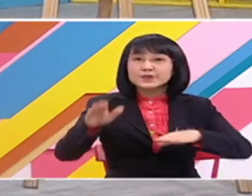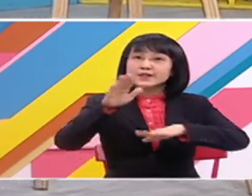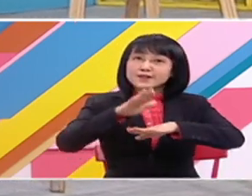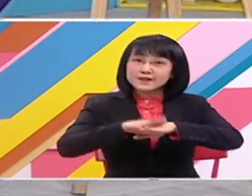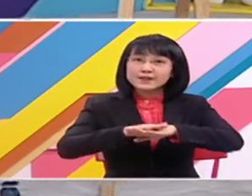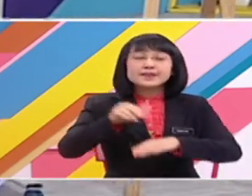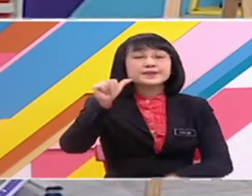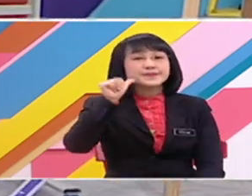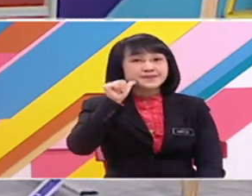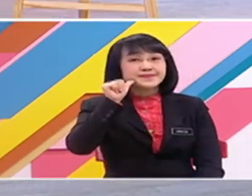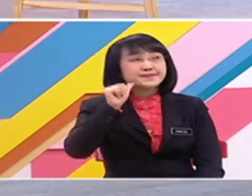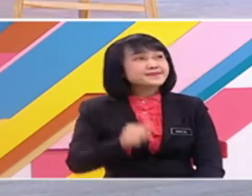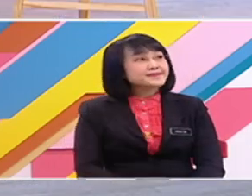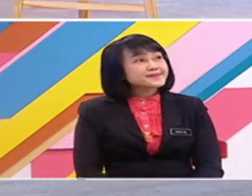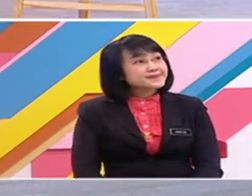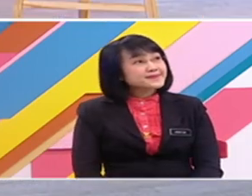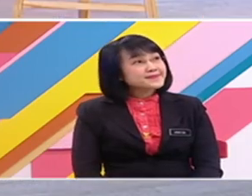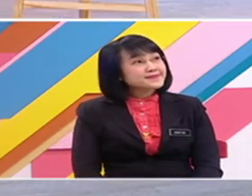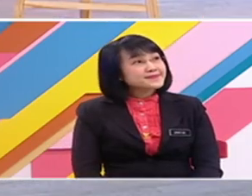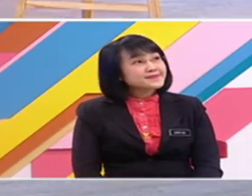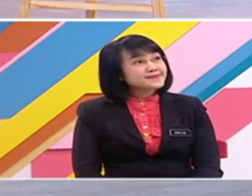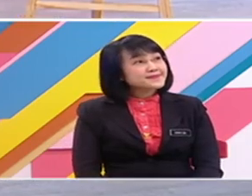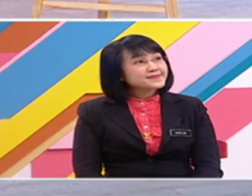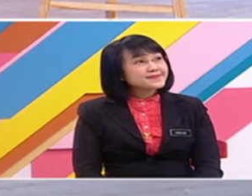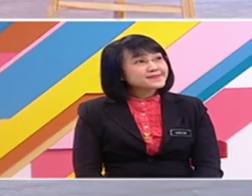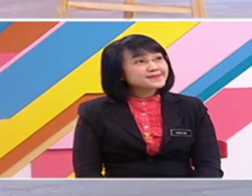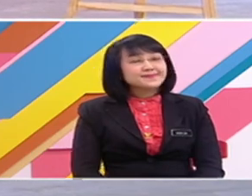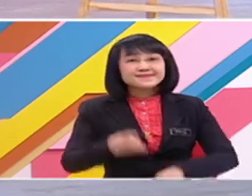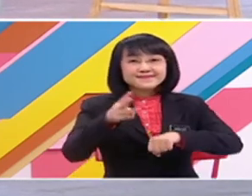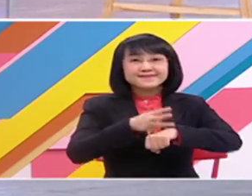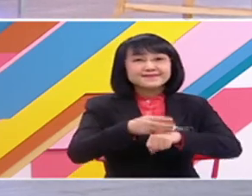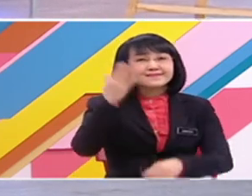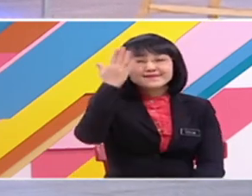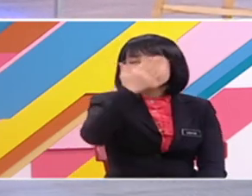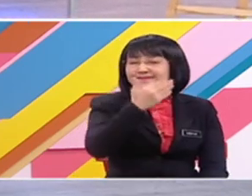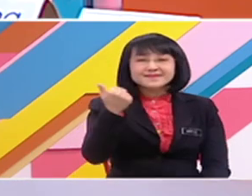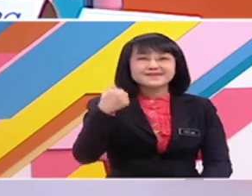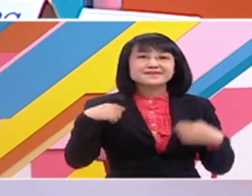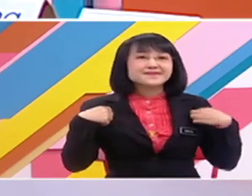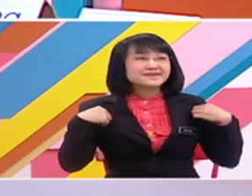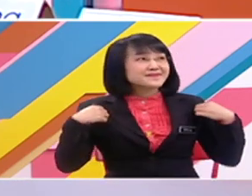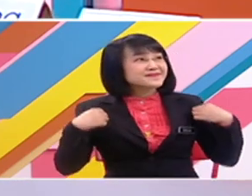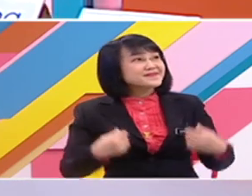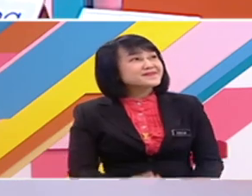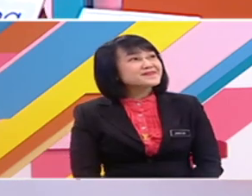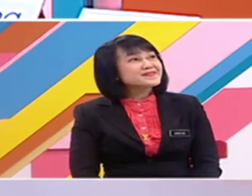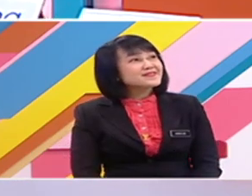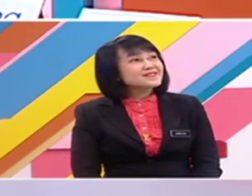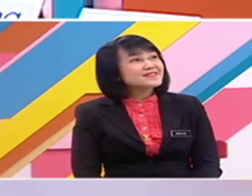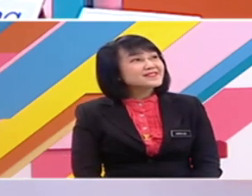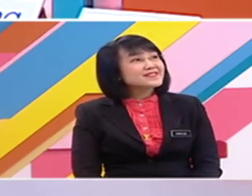All right. So she's wearing a very beautiful outfit today, teacher. Ah.